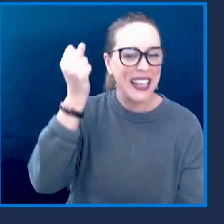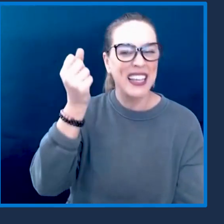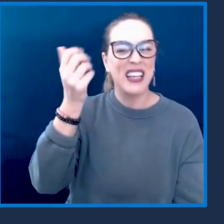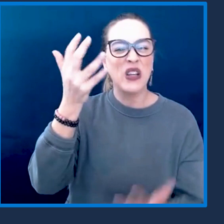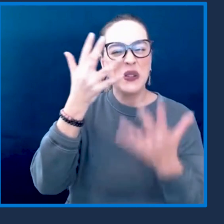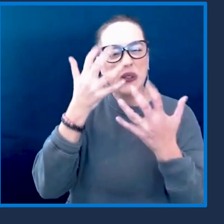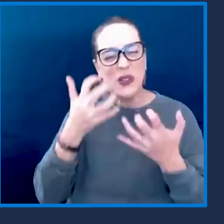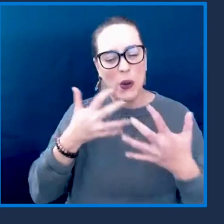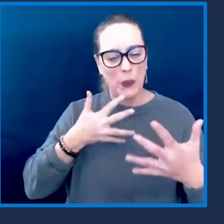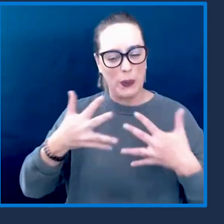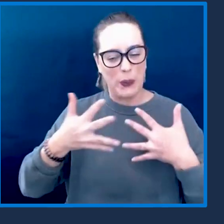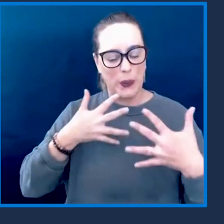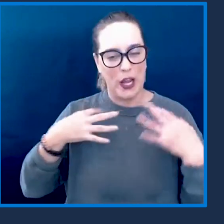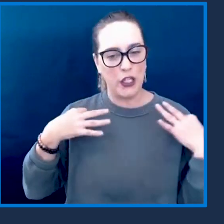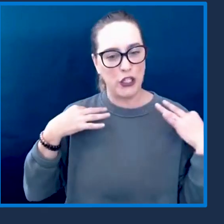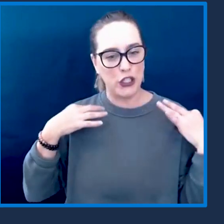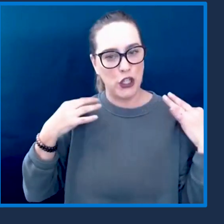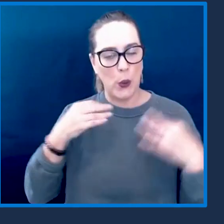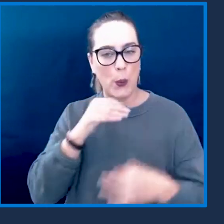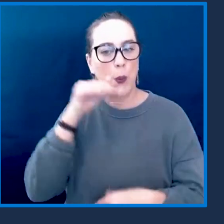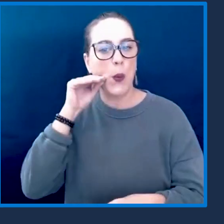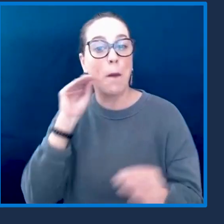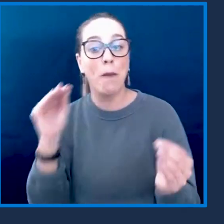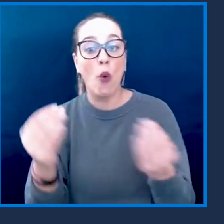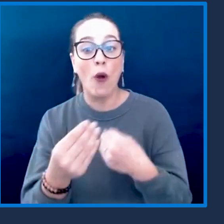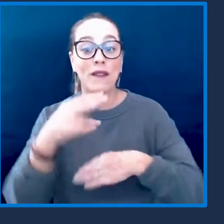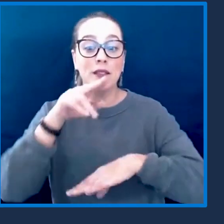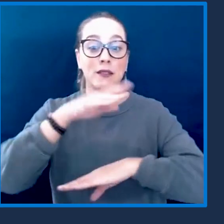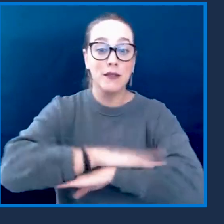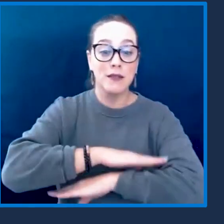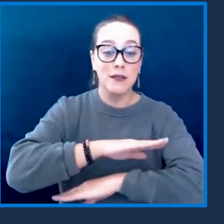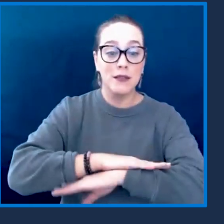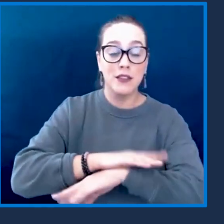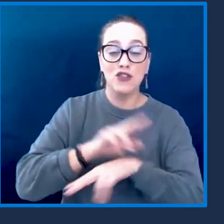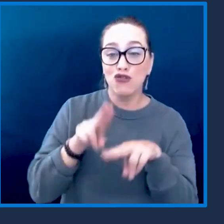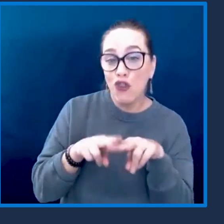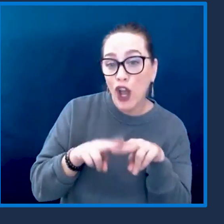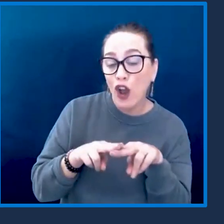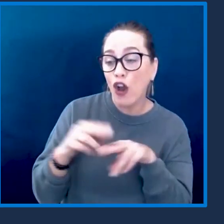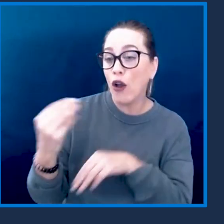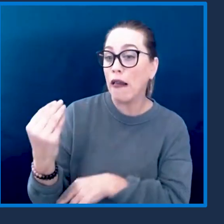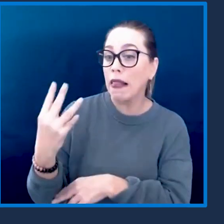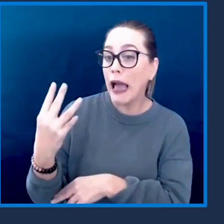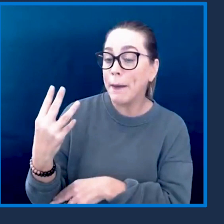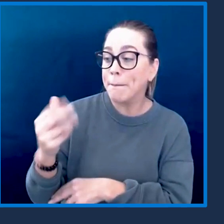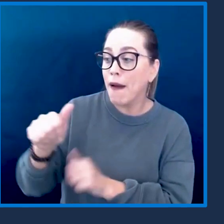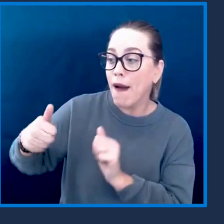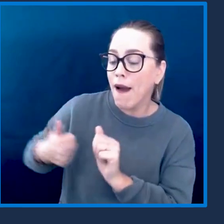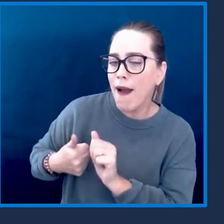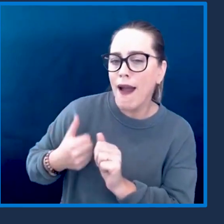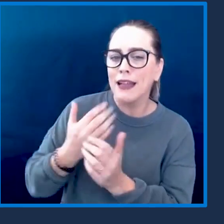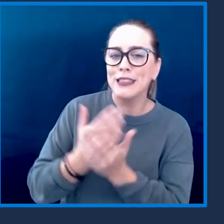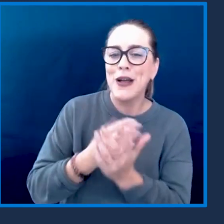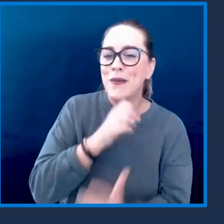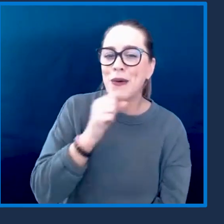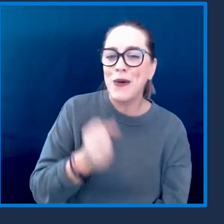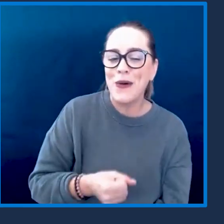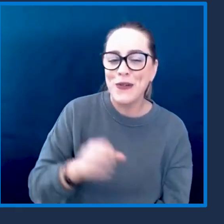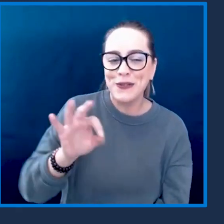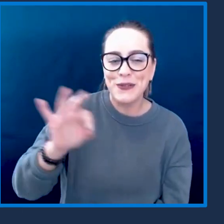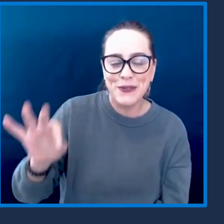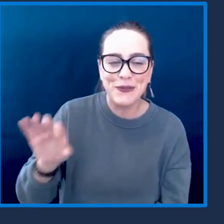home office, and I have a chair and a lamp behind me, as well as some retro pictures of some